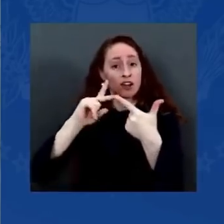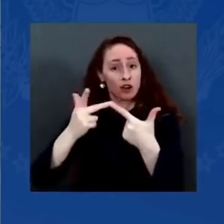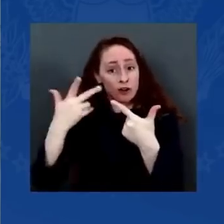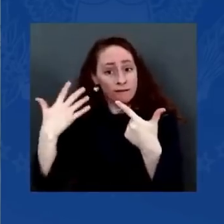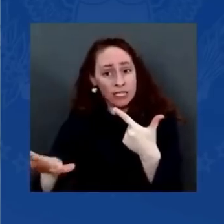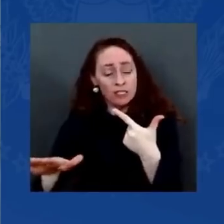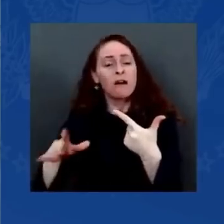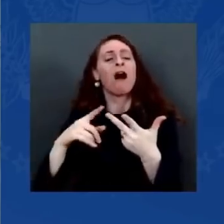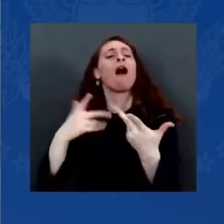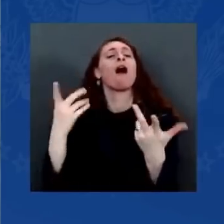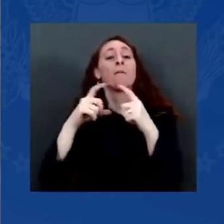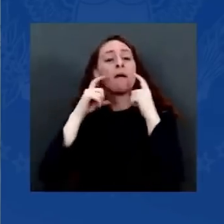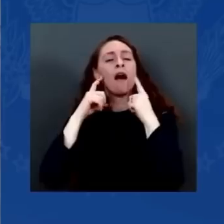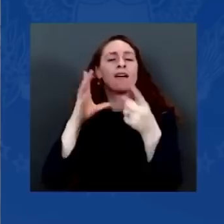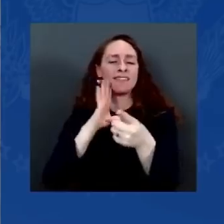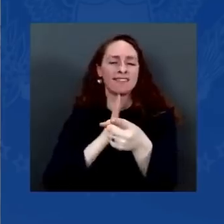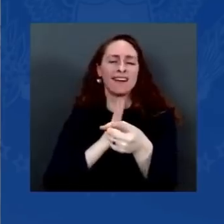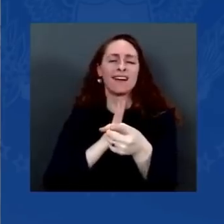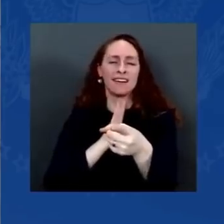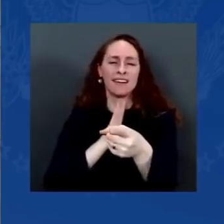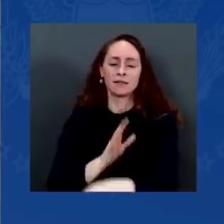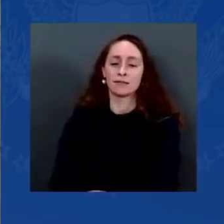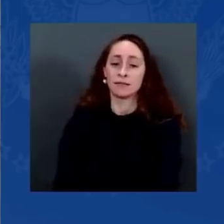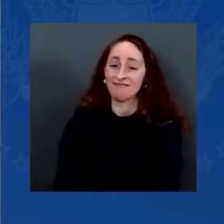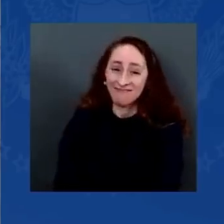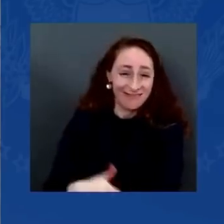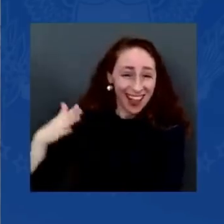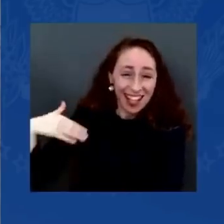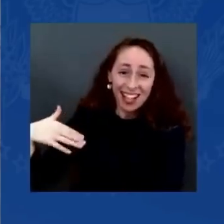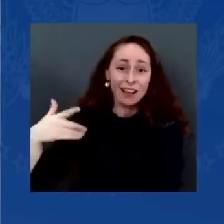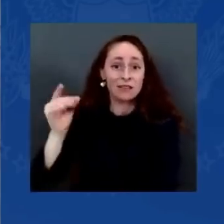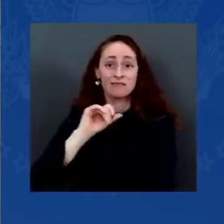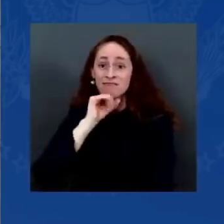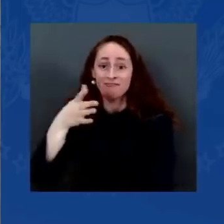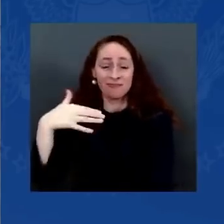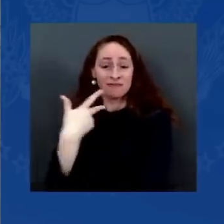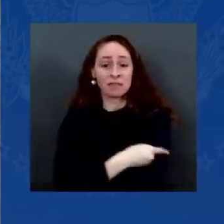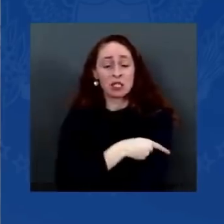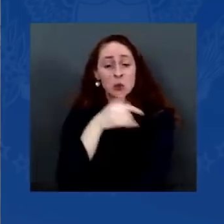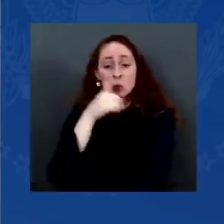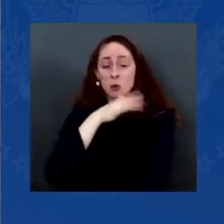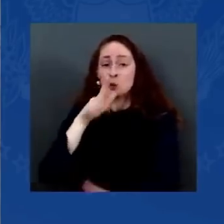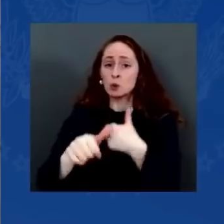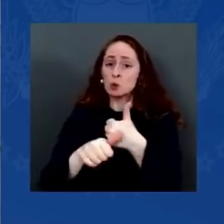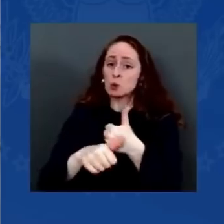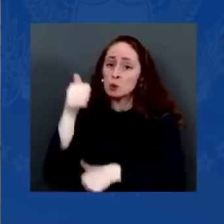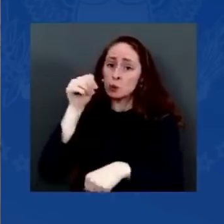from COVID-19, getting hospitalized, and even dying. So the best thing to do is get fully vaccinated and get your booster